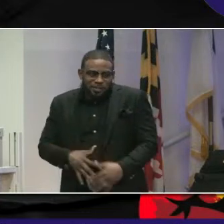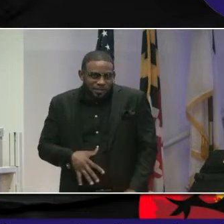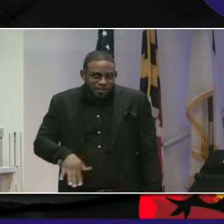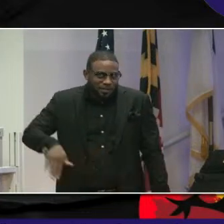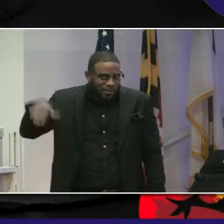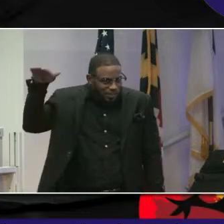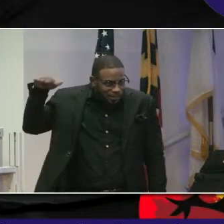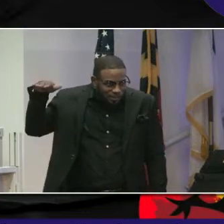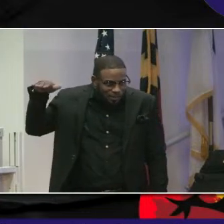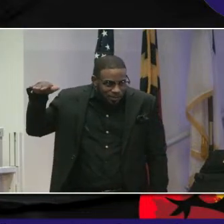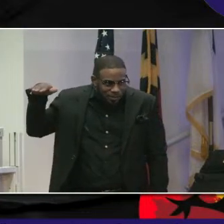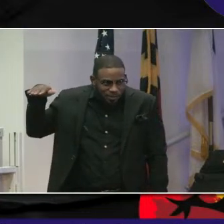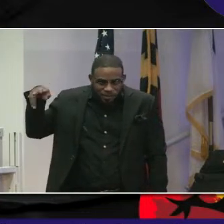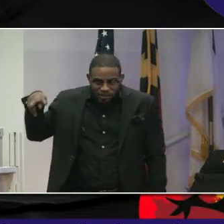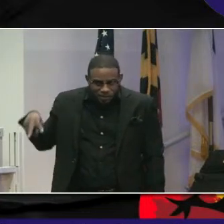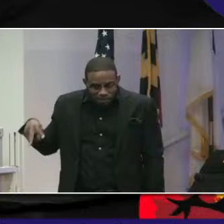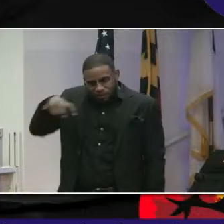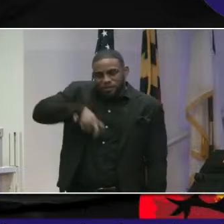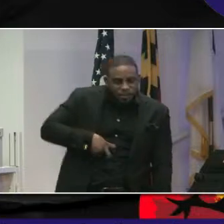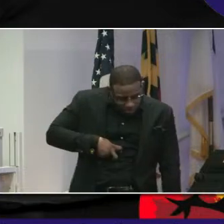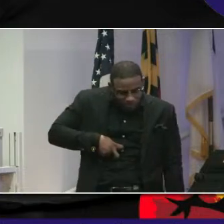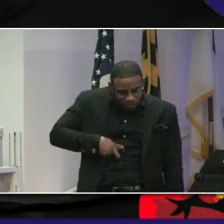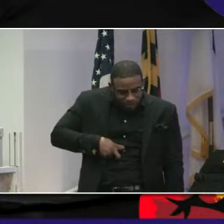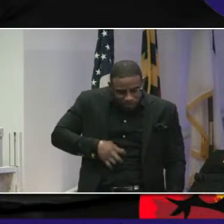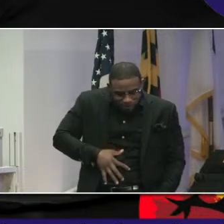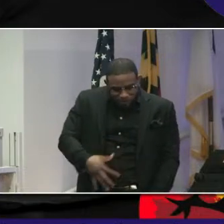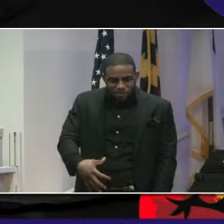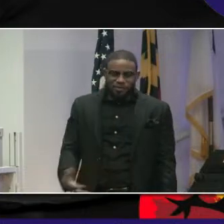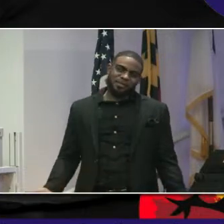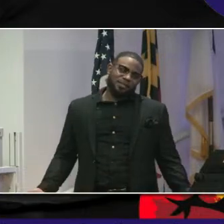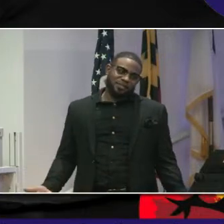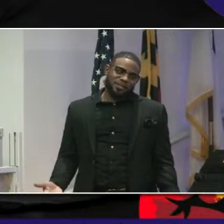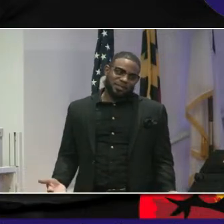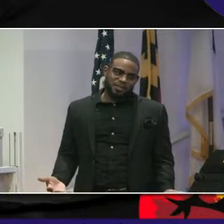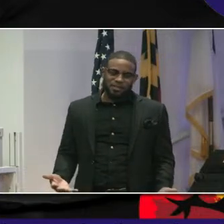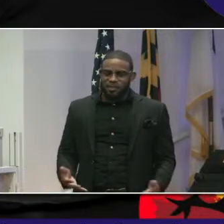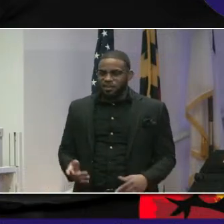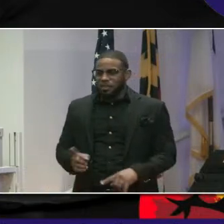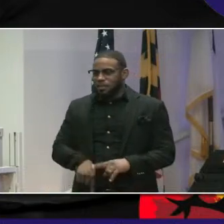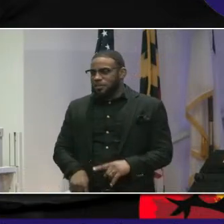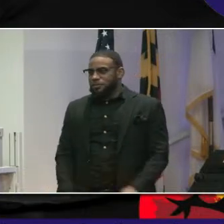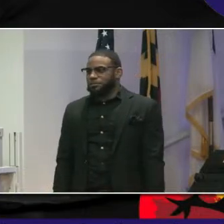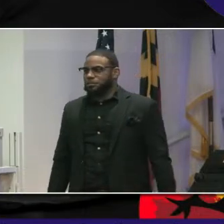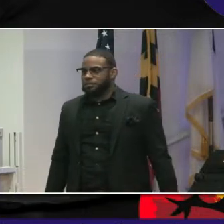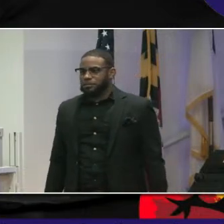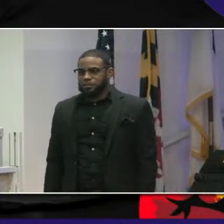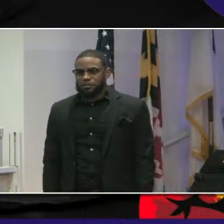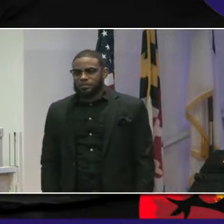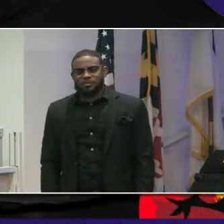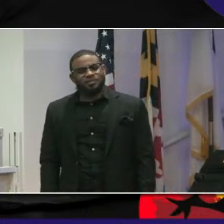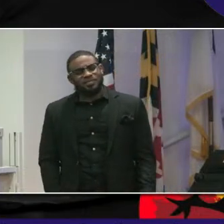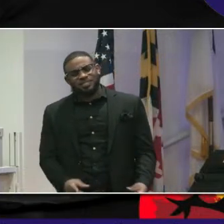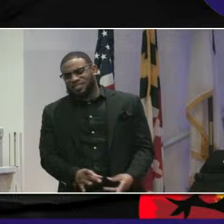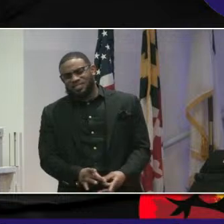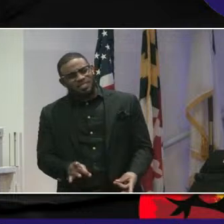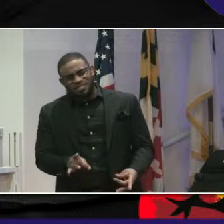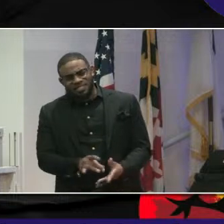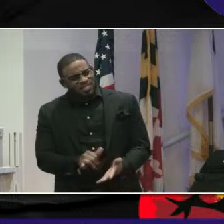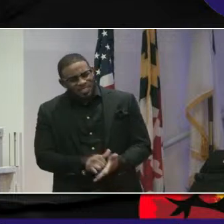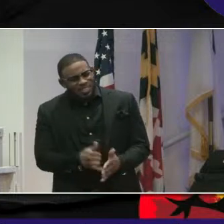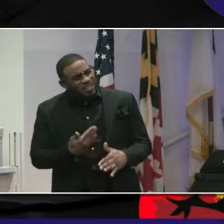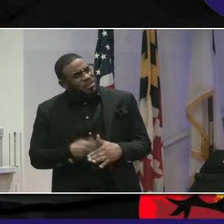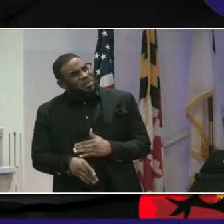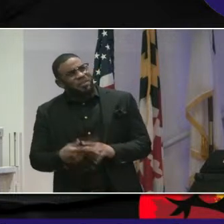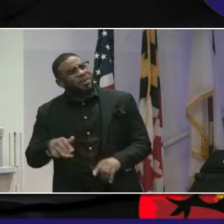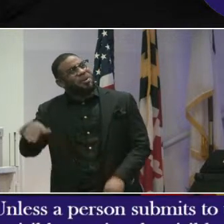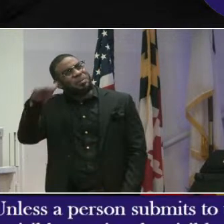up? You can't re-enter your mother's womb and be born again. What are you saying with this born